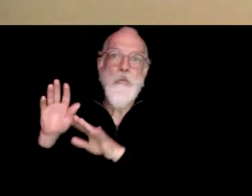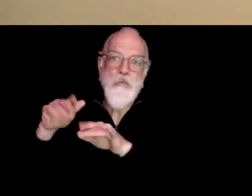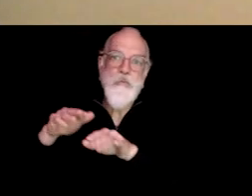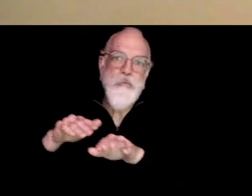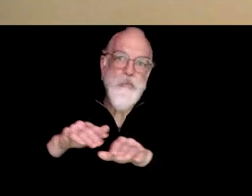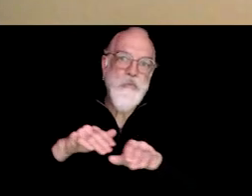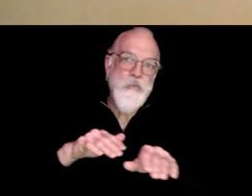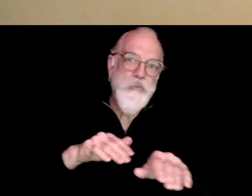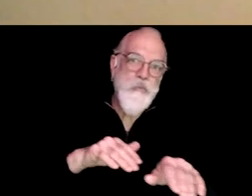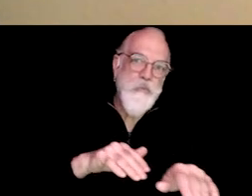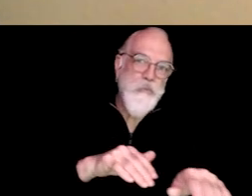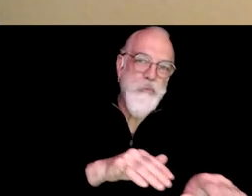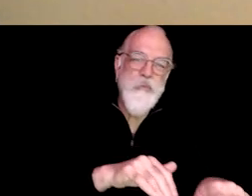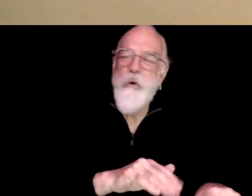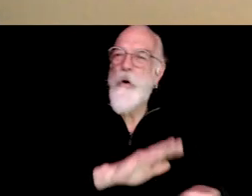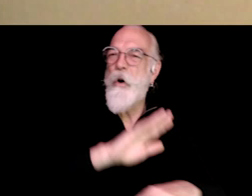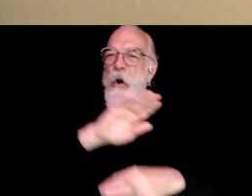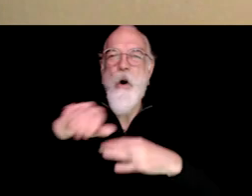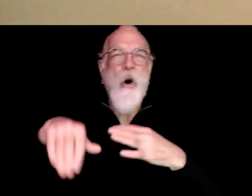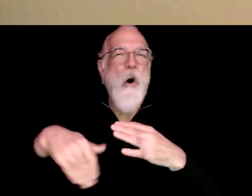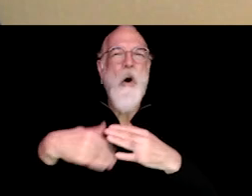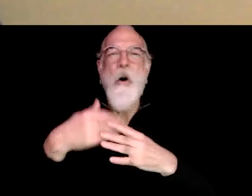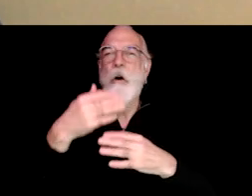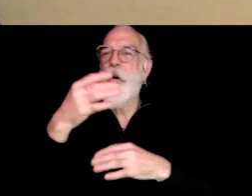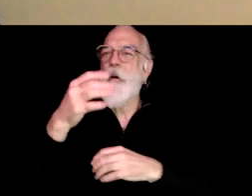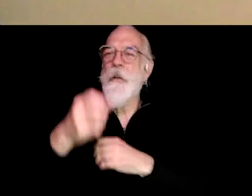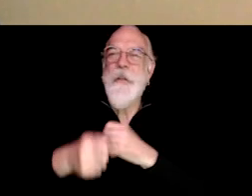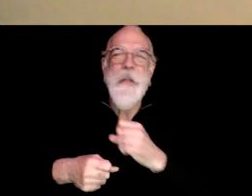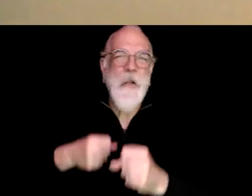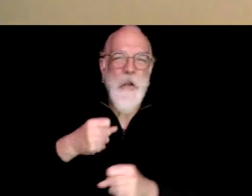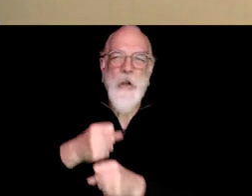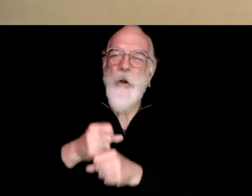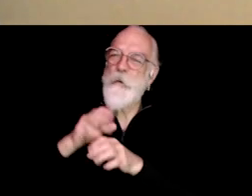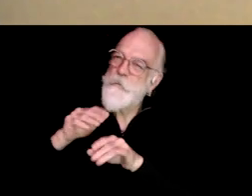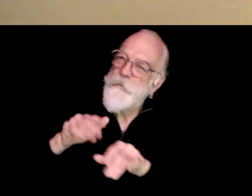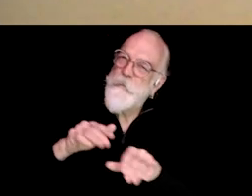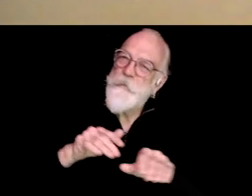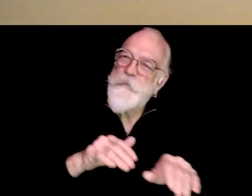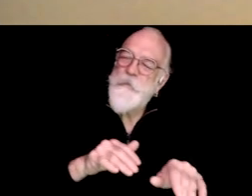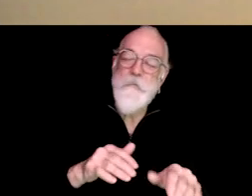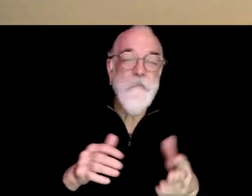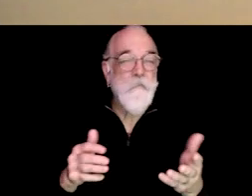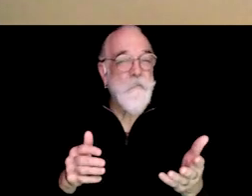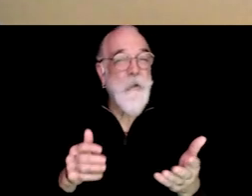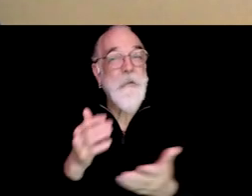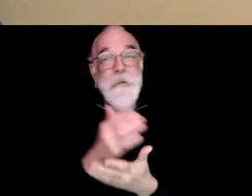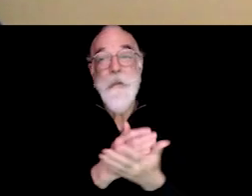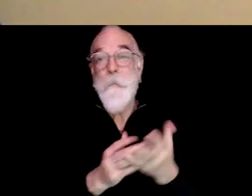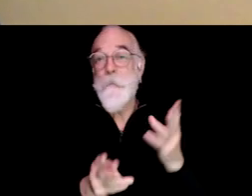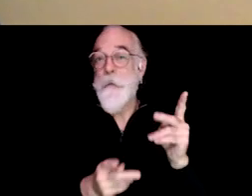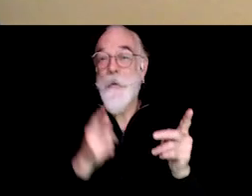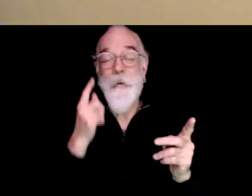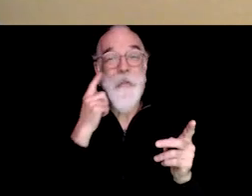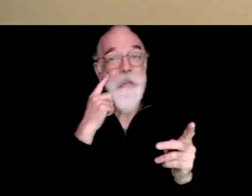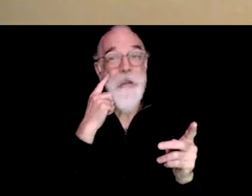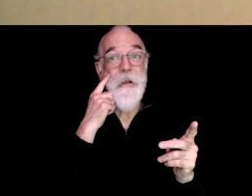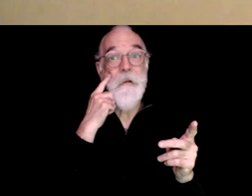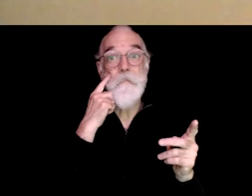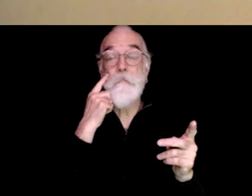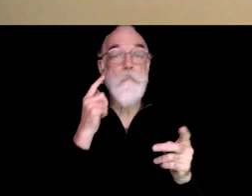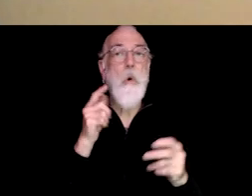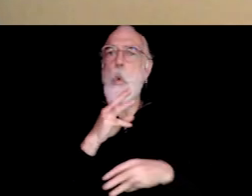It is hard for some to know. The world is a living being. Some live